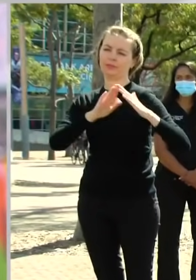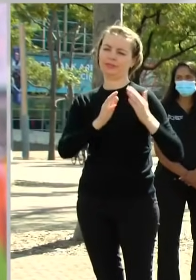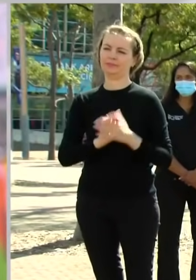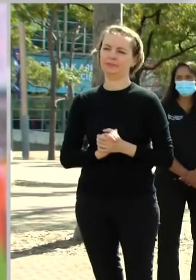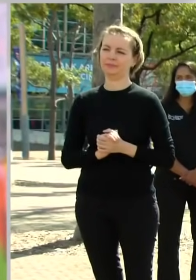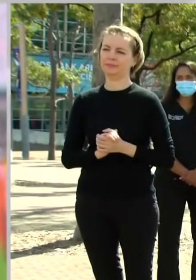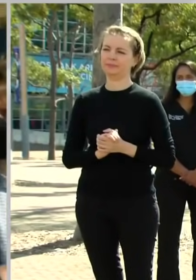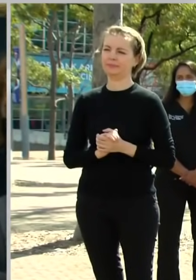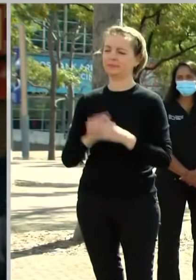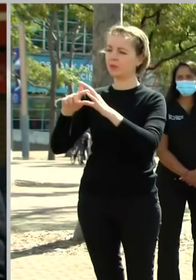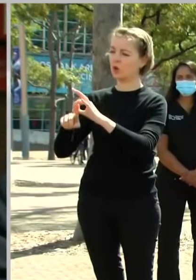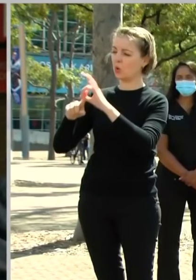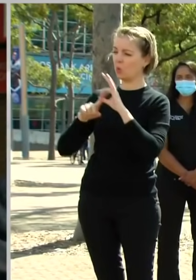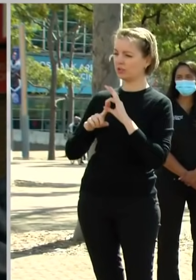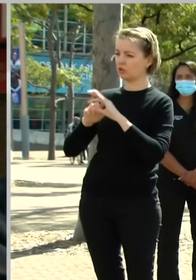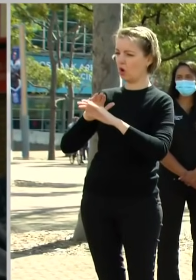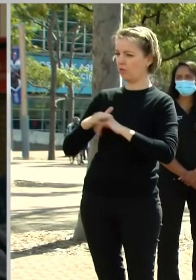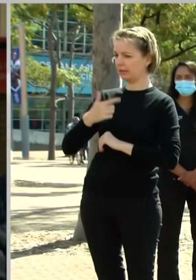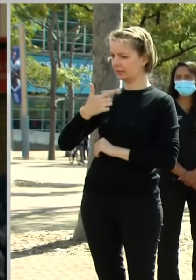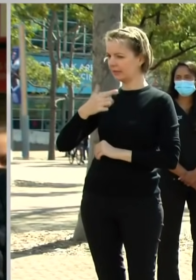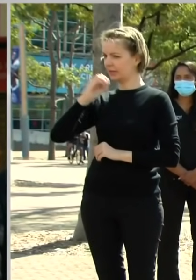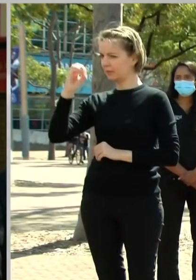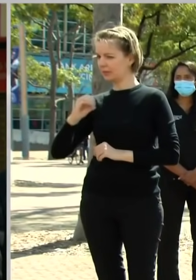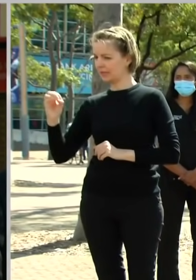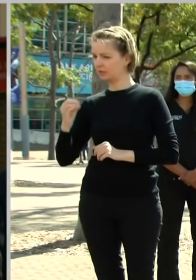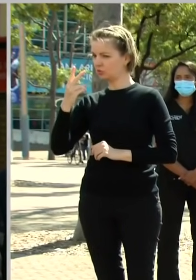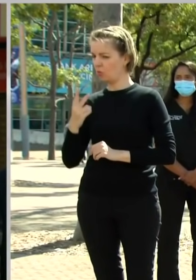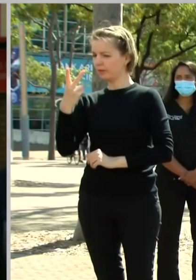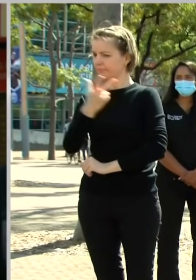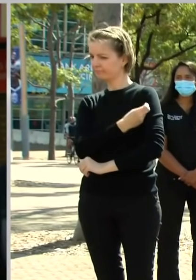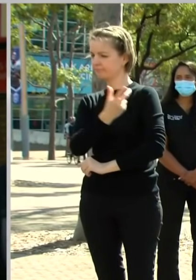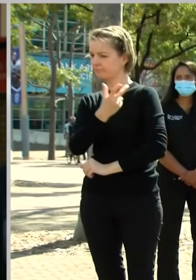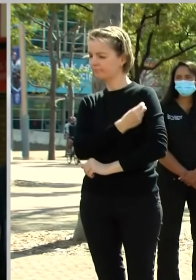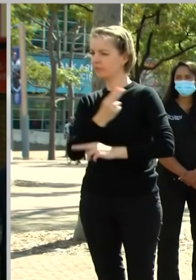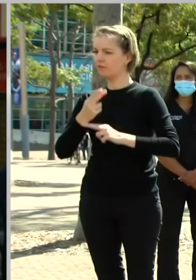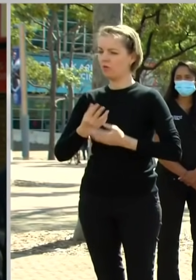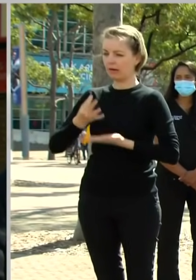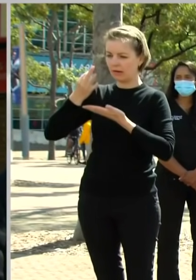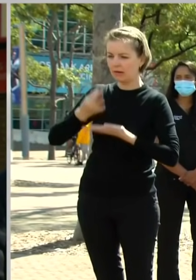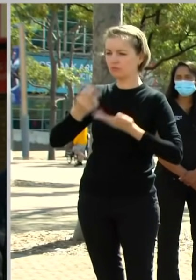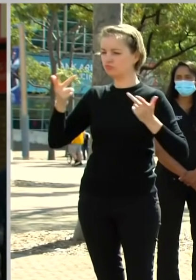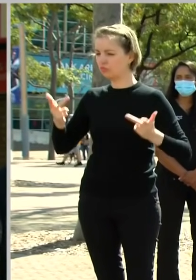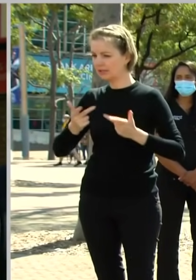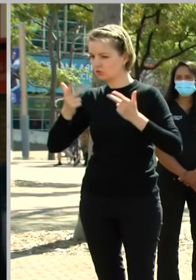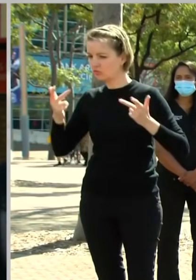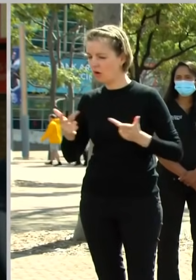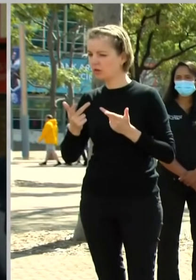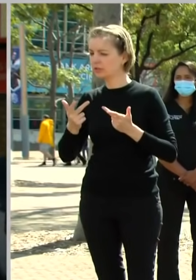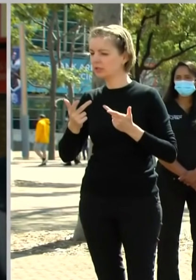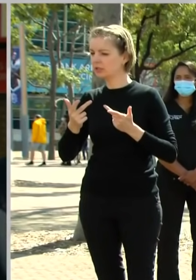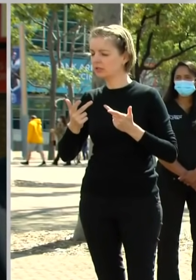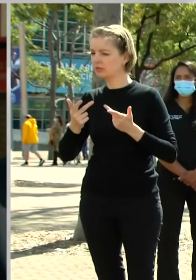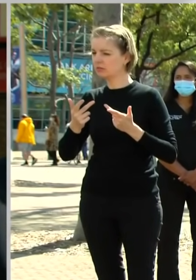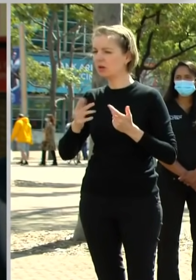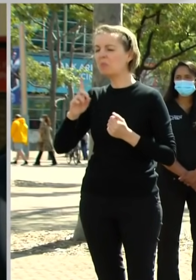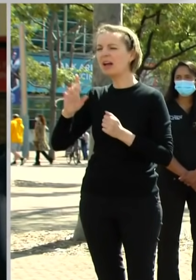about hospitality and that 70% imposition rule, and people can't go into those sorts of venues without being double vaxxed. Last week